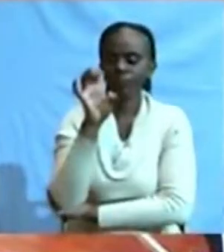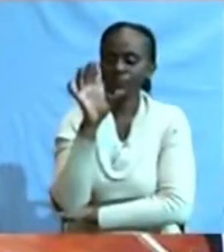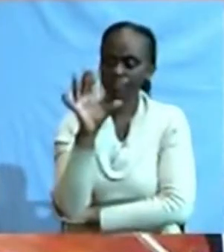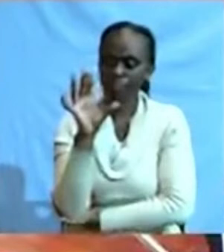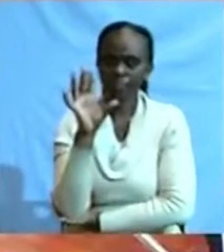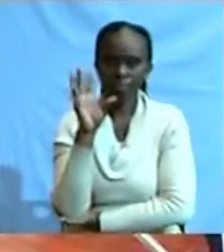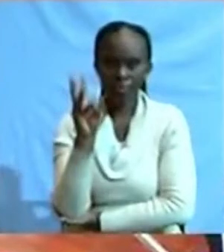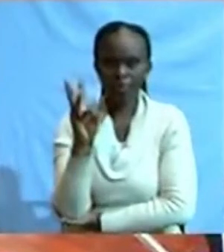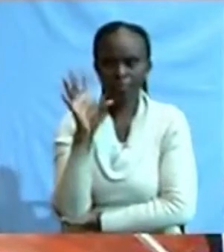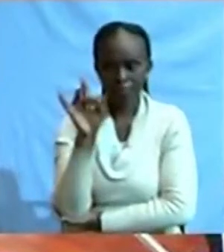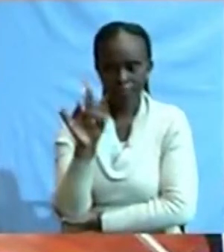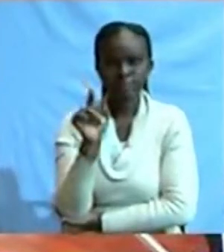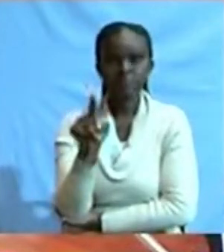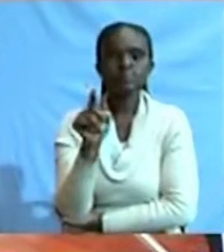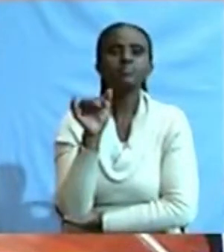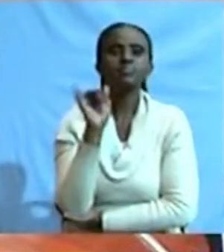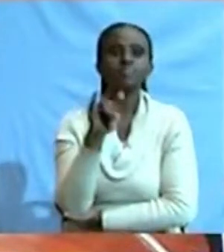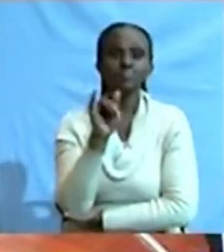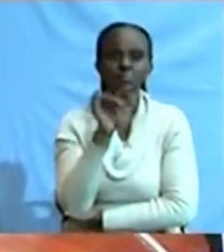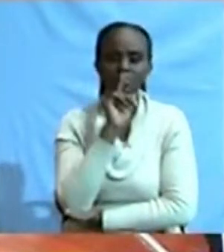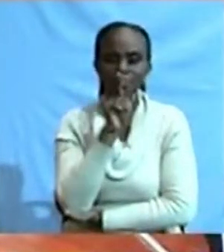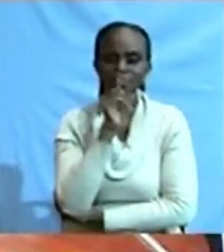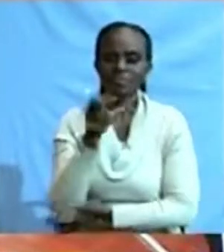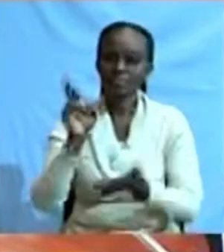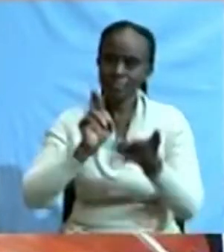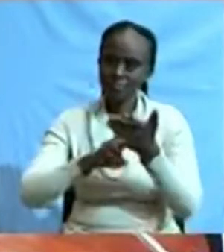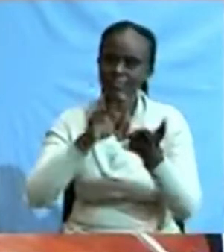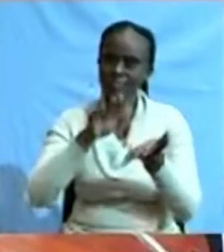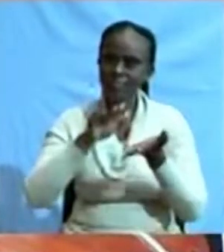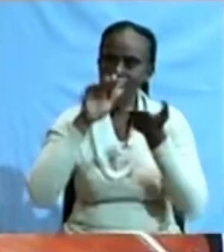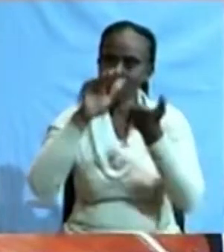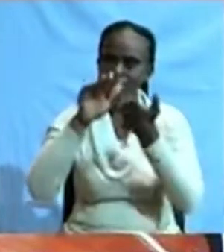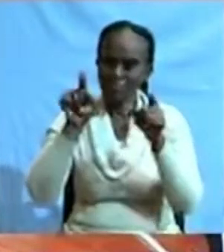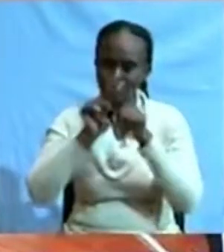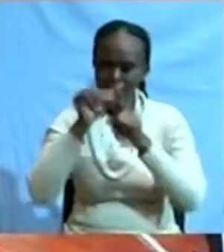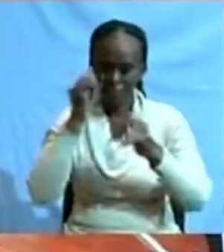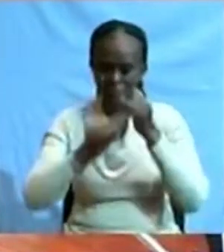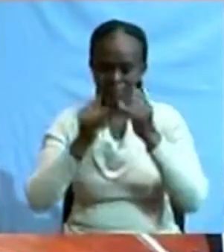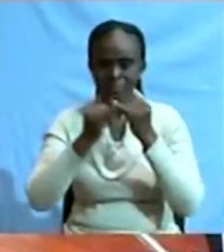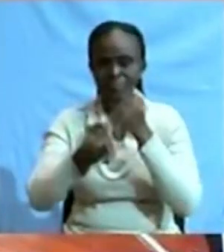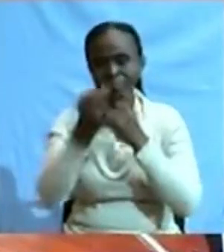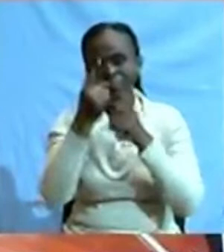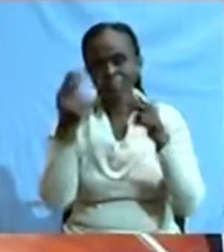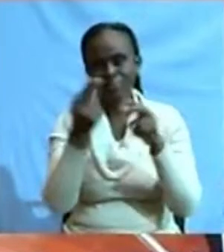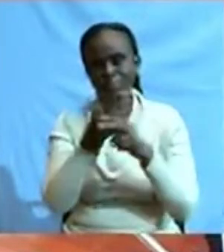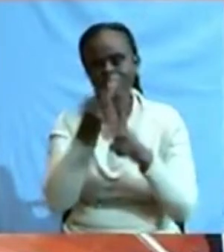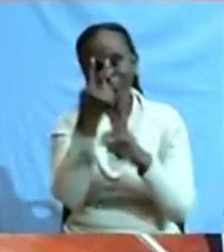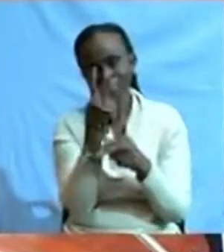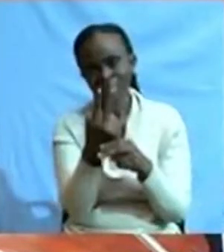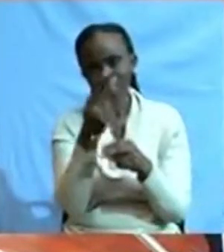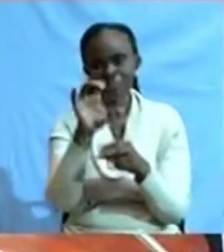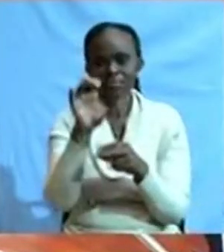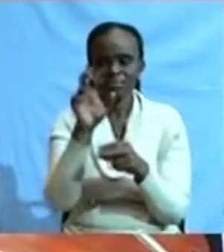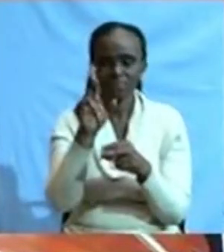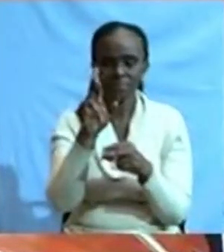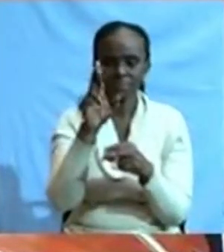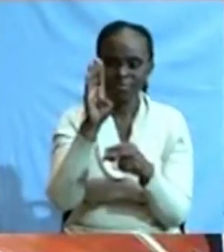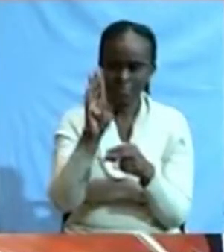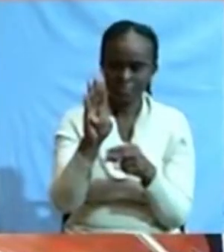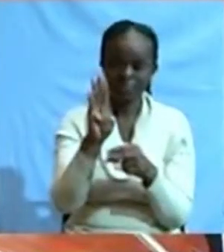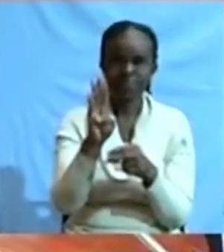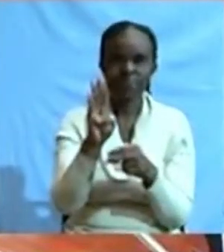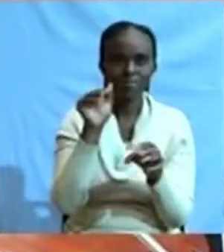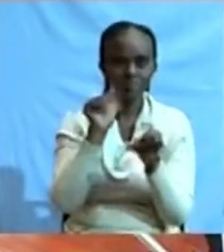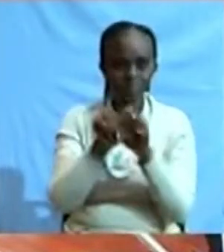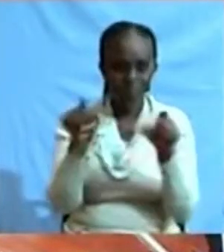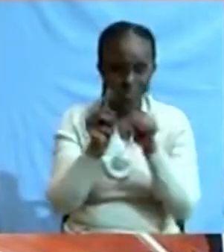61,768, would be varied and reallocated to the completion of 1x2 CRB at Senga Primary School